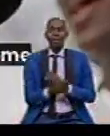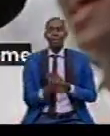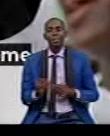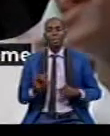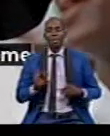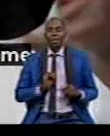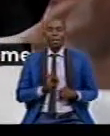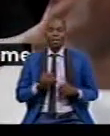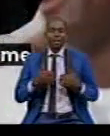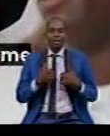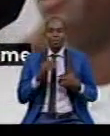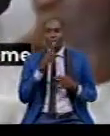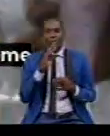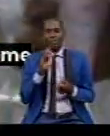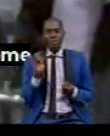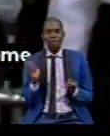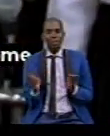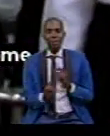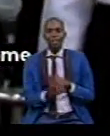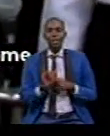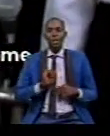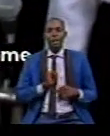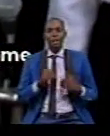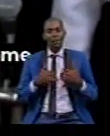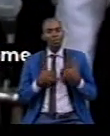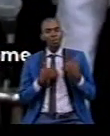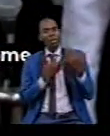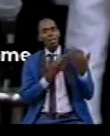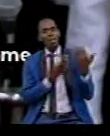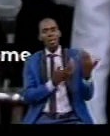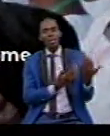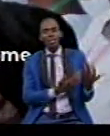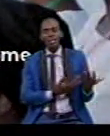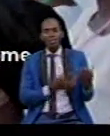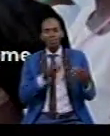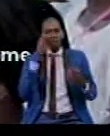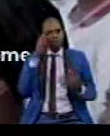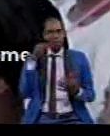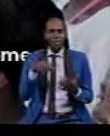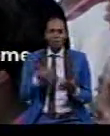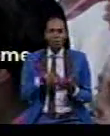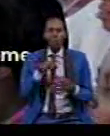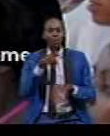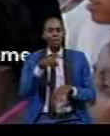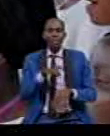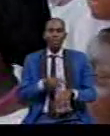name, the correct address, the correct phone number,